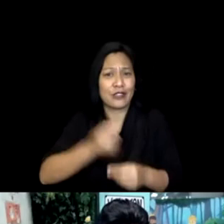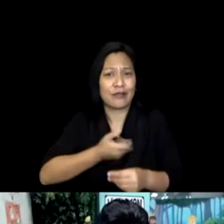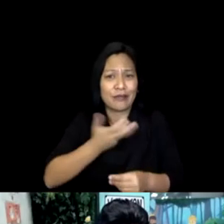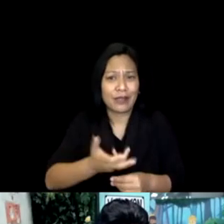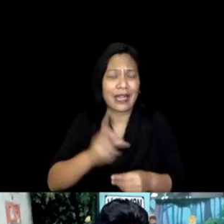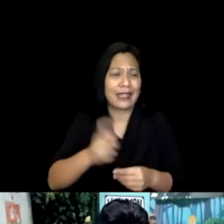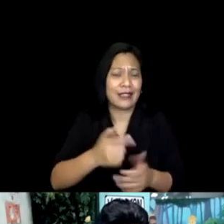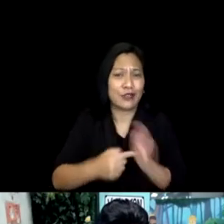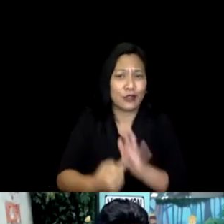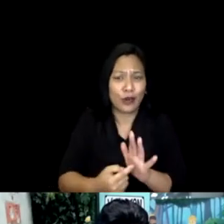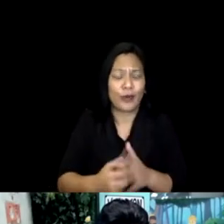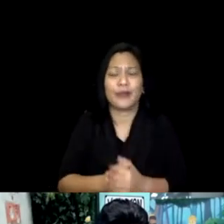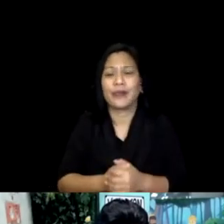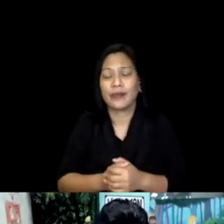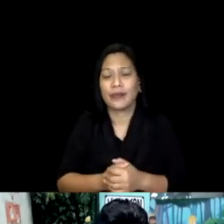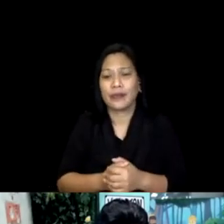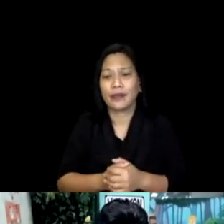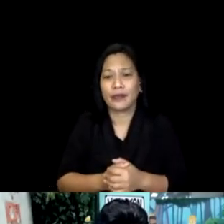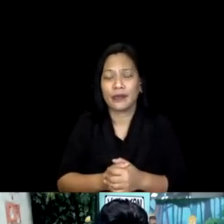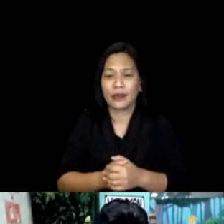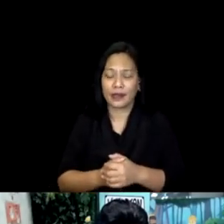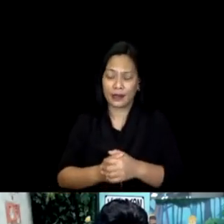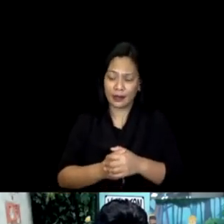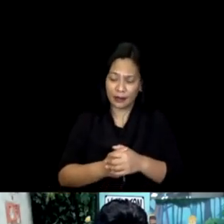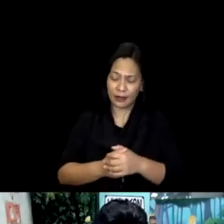So there's a heaviness in terms of like,